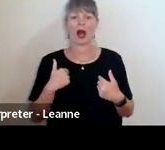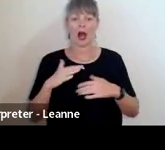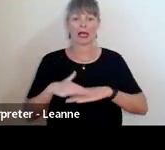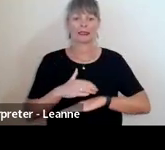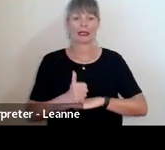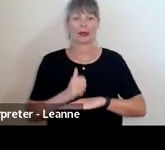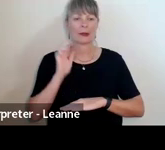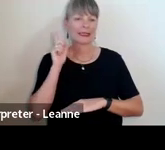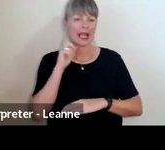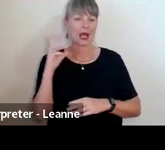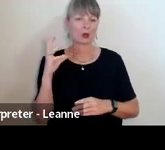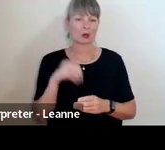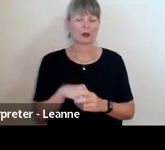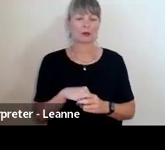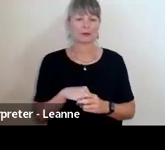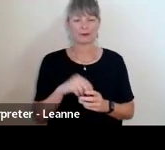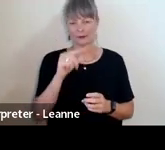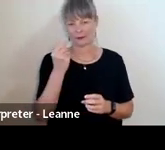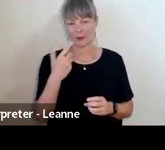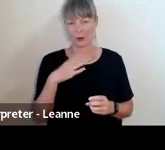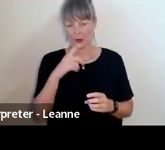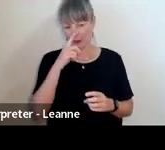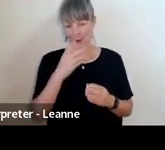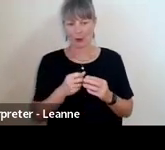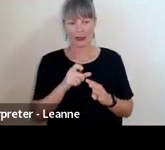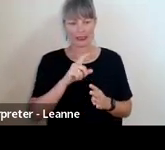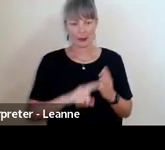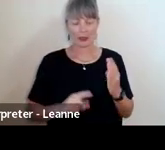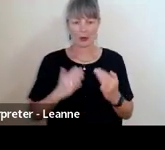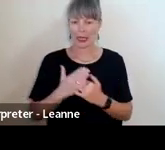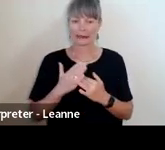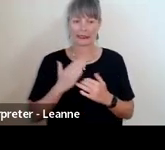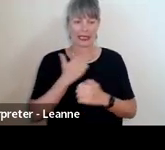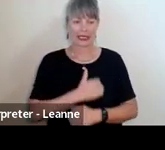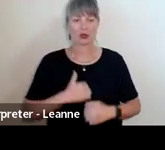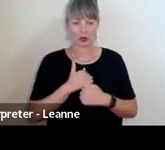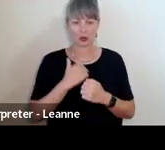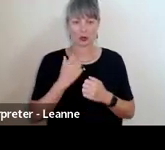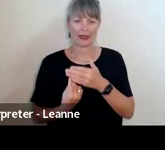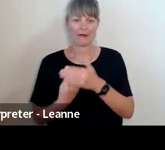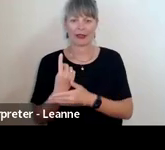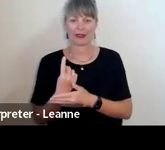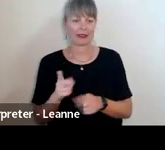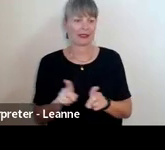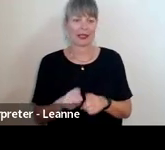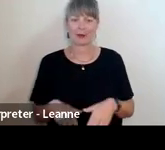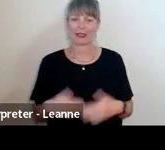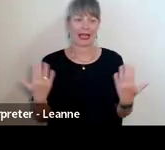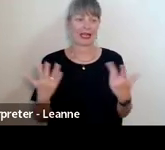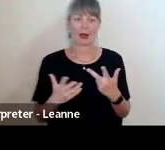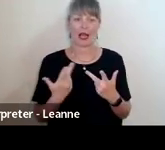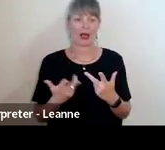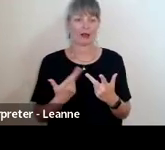with disability to access and enjoy events just like anyone else. With over 10 years experience in the